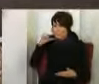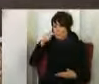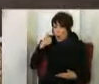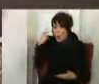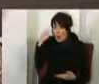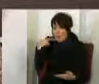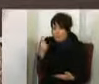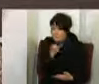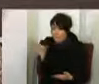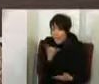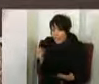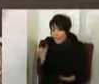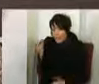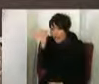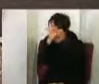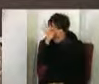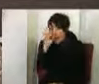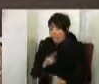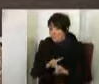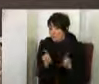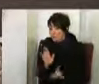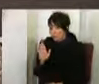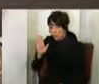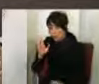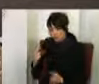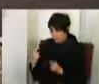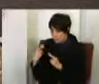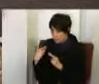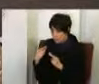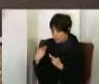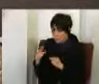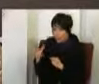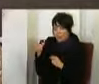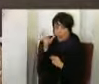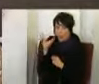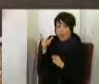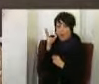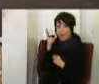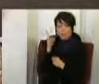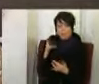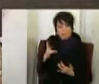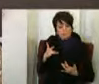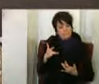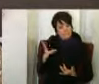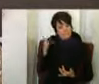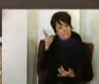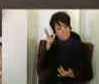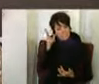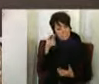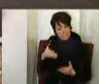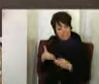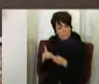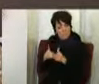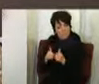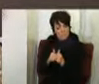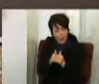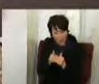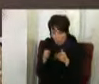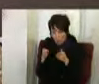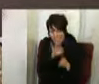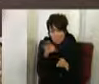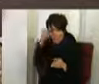bring. But your responsibility is to follow the ways of God, to follow the ways in which God is showing up in your life